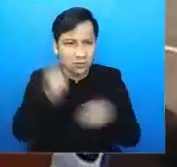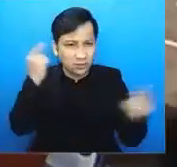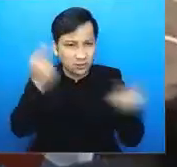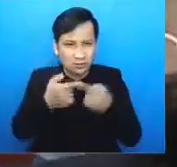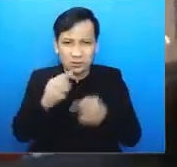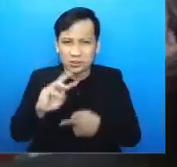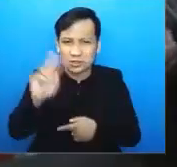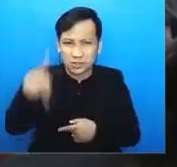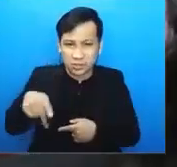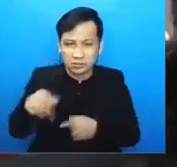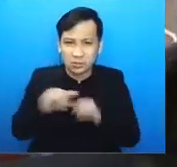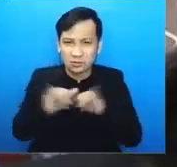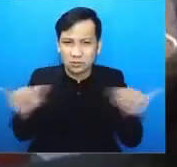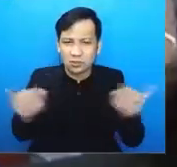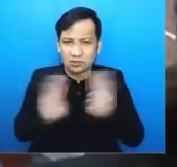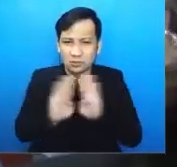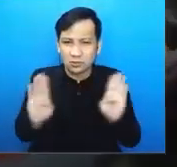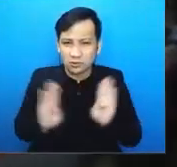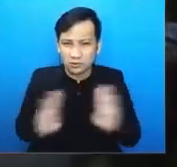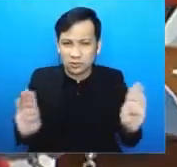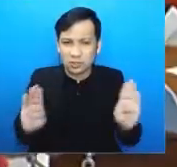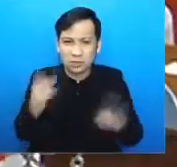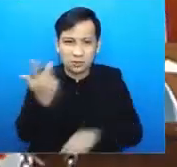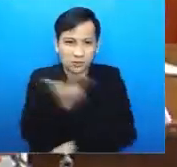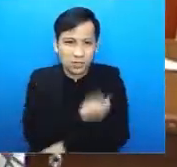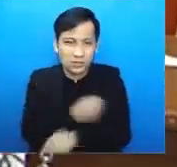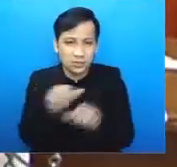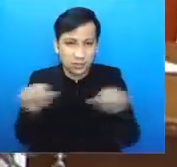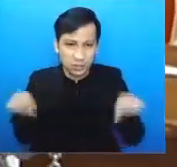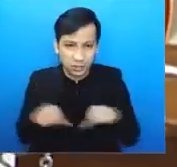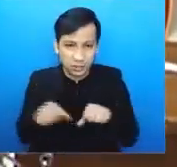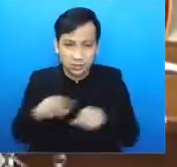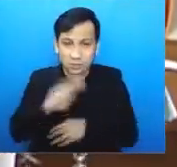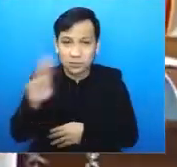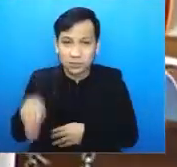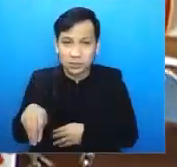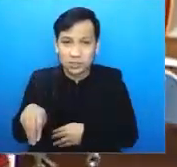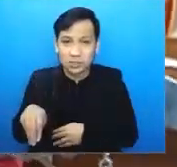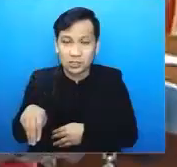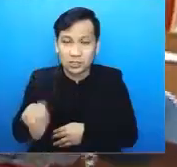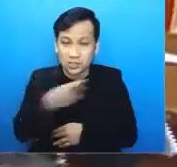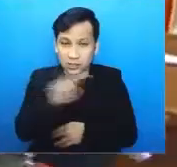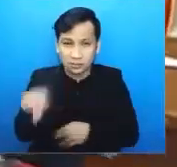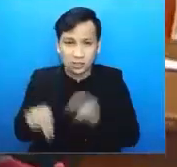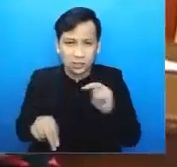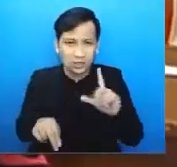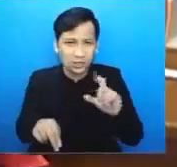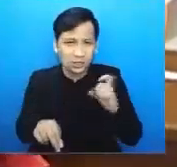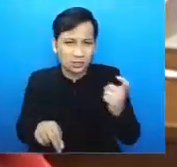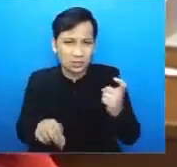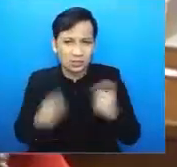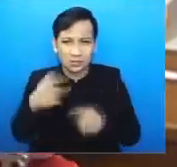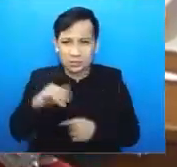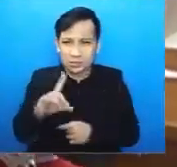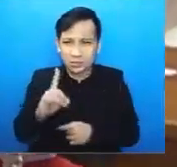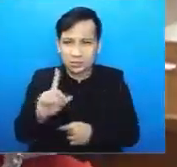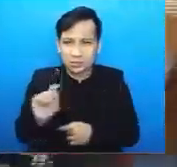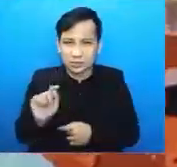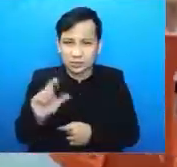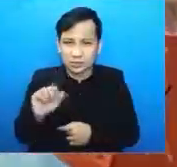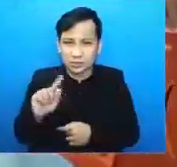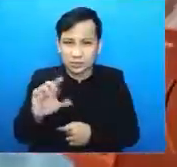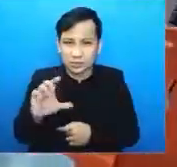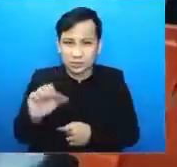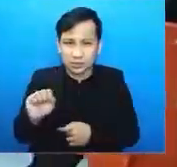group vaccination sites compound and next santorita pldtv santa ana at smart